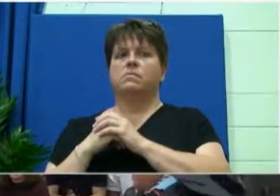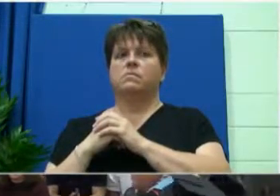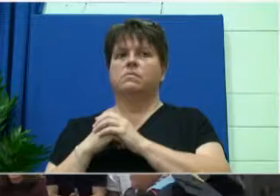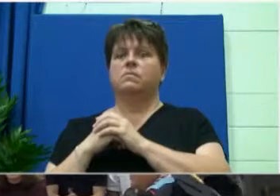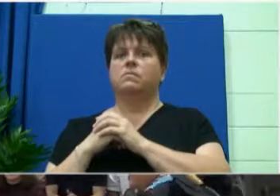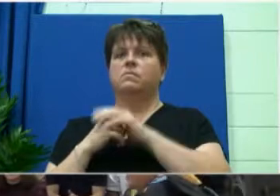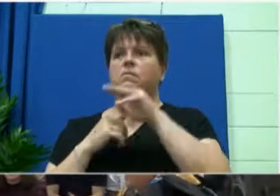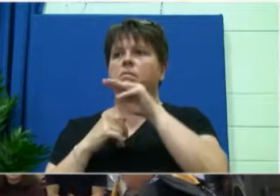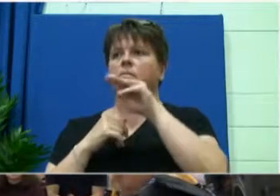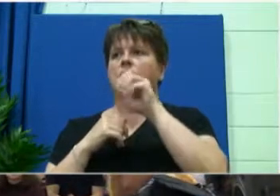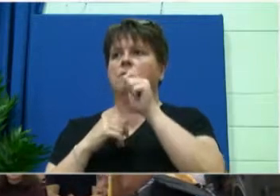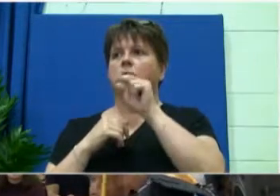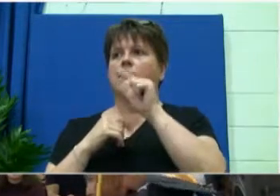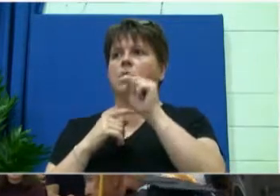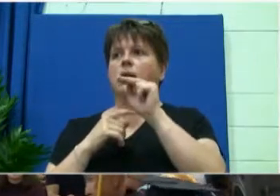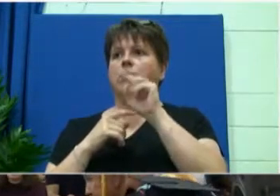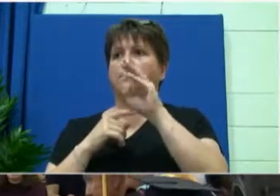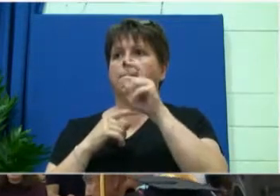Megan Maxey.